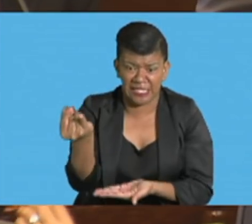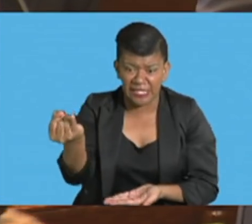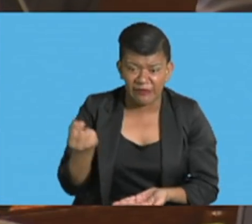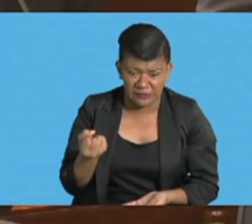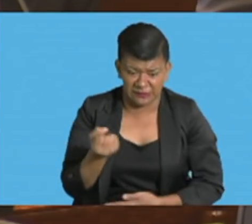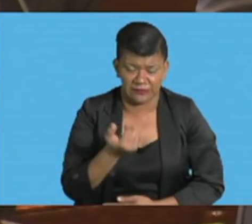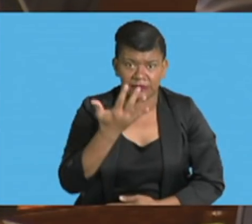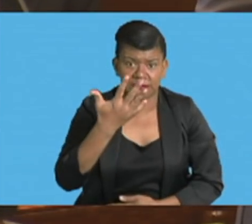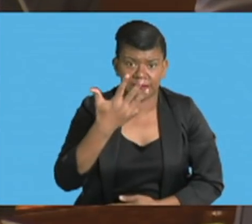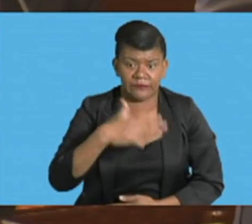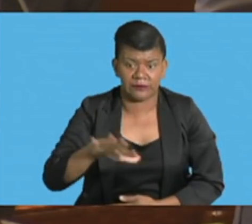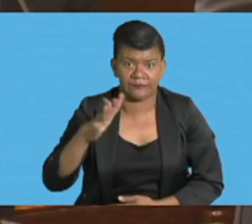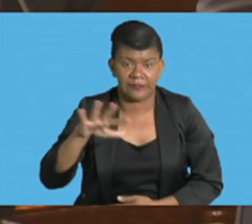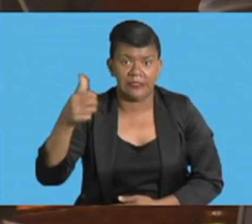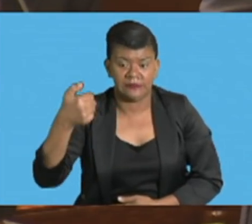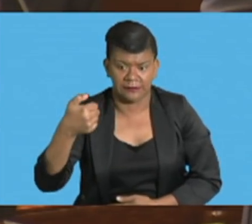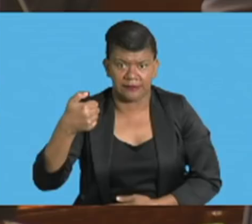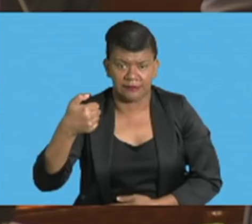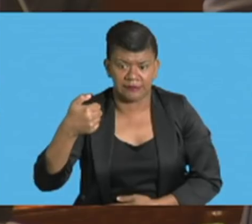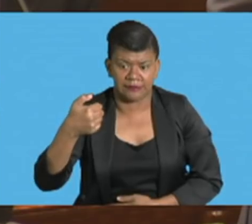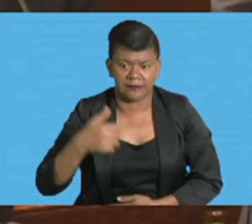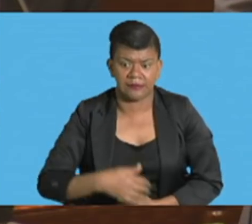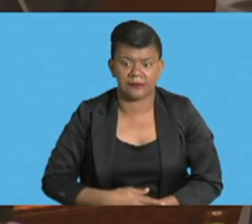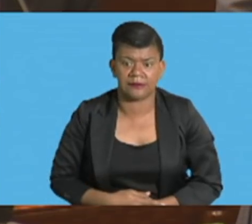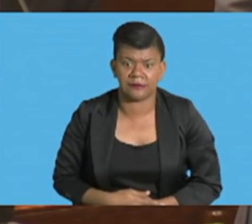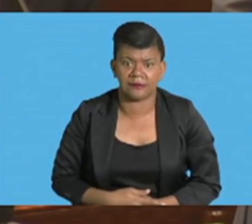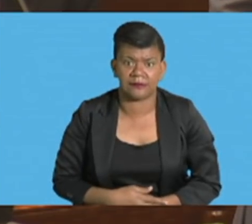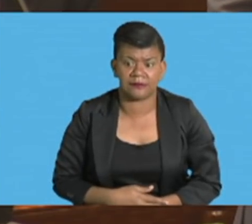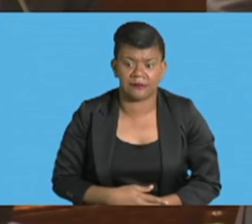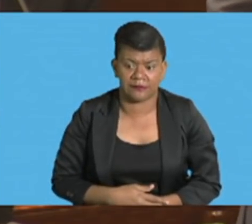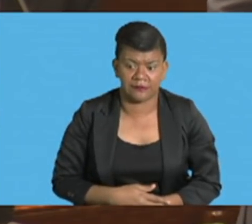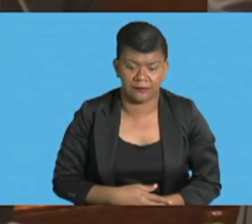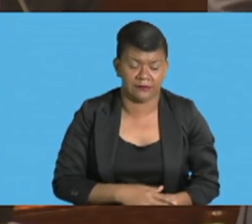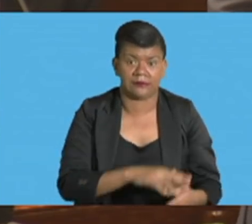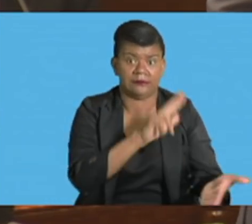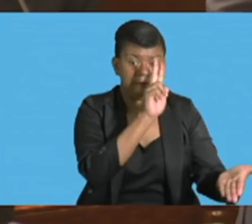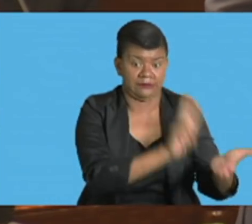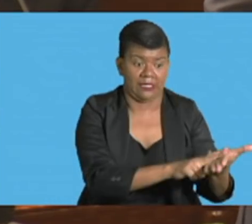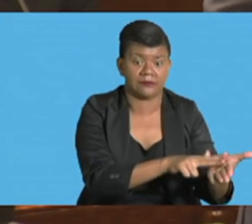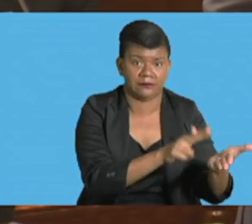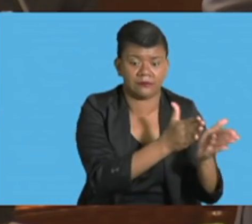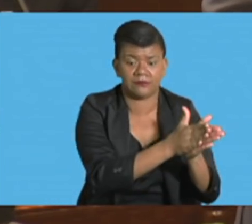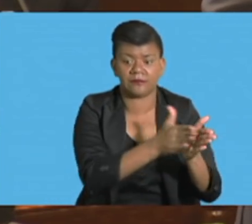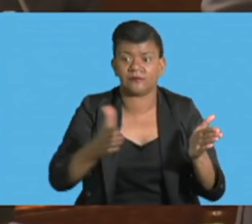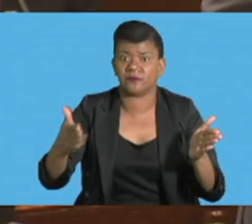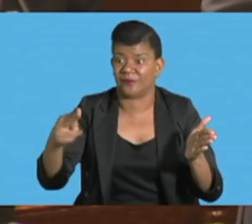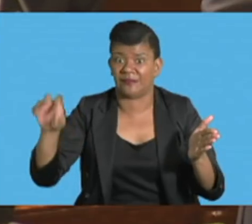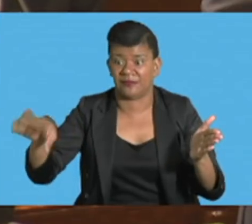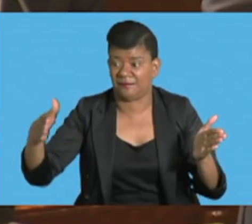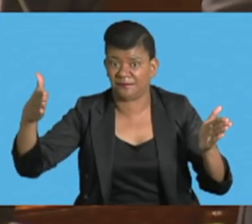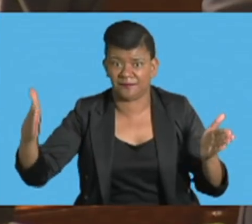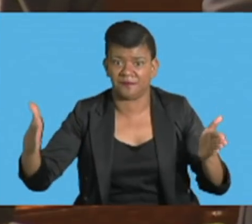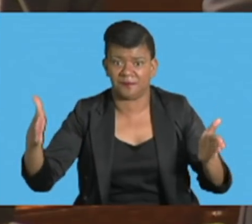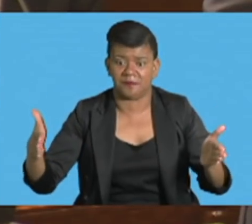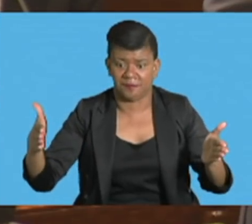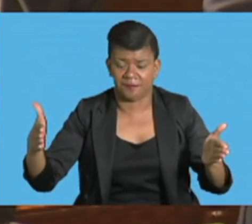projection execution lasting until June 2010. But total STM project cost finally capitalized